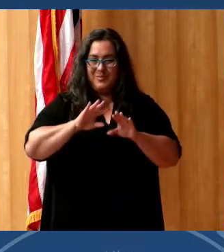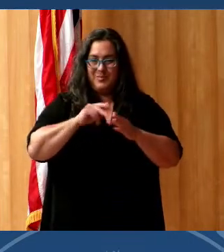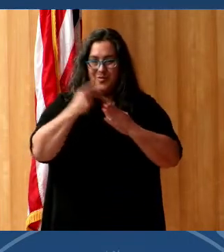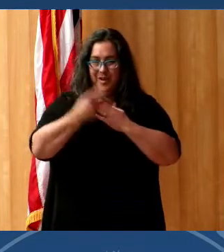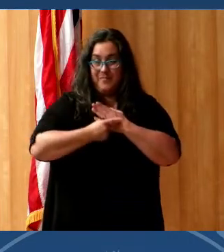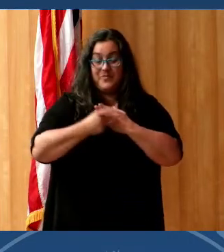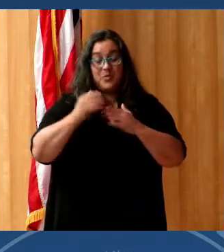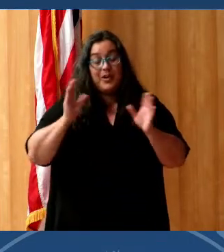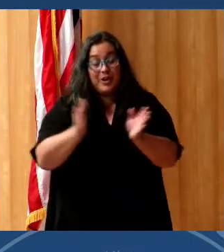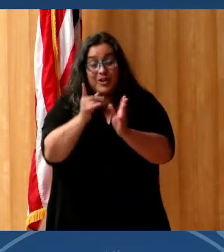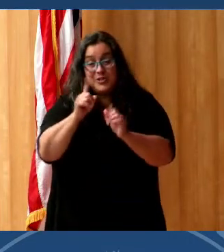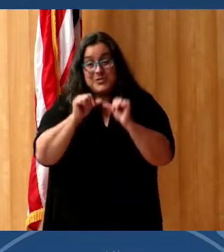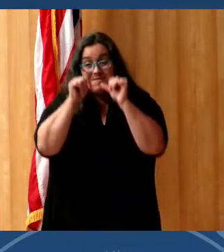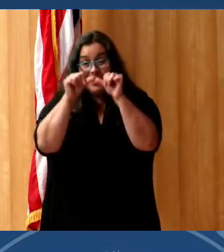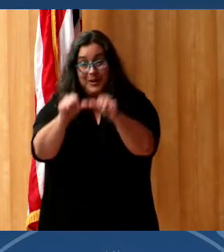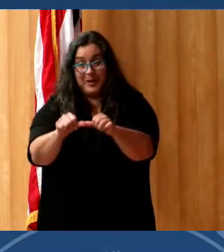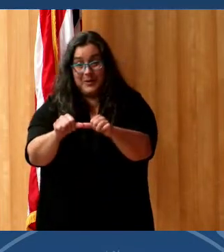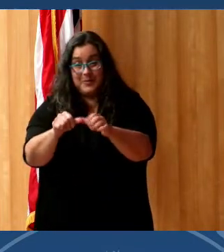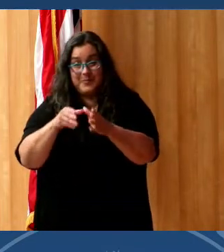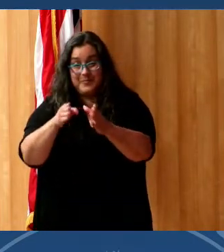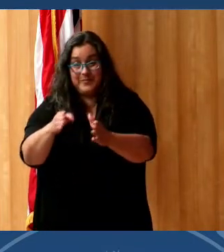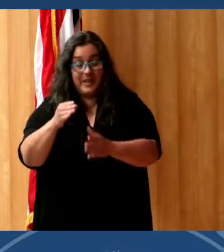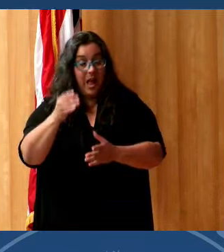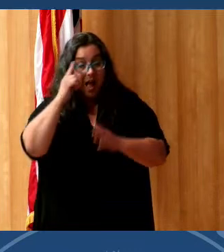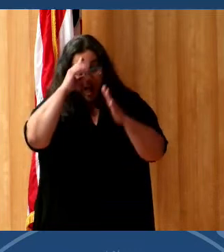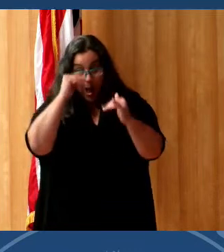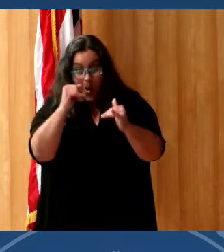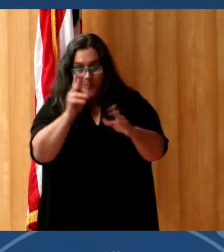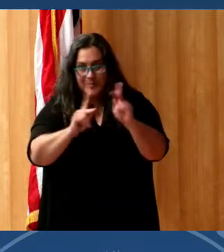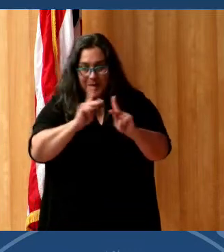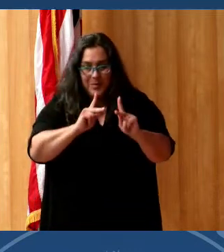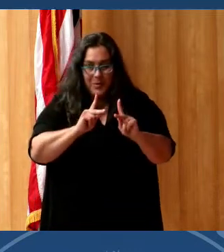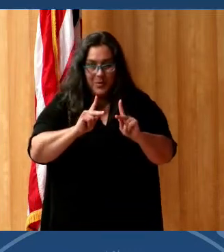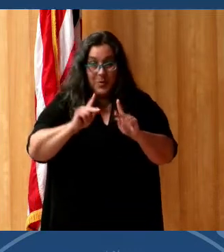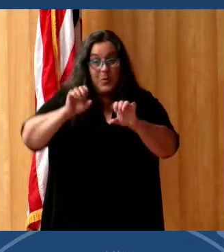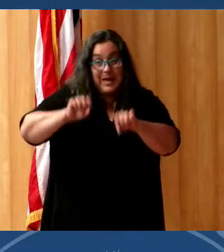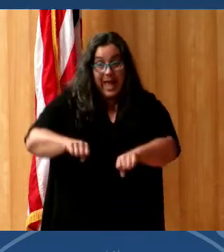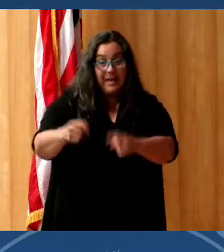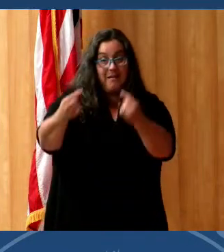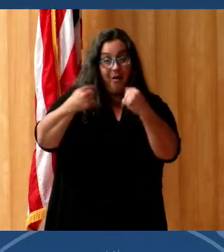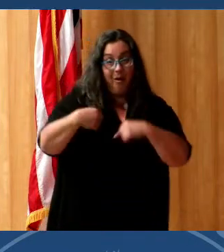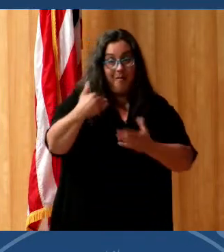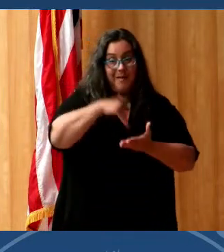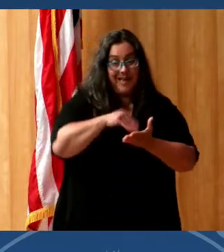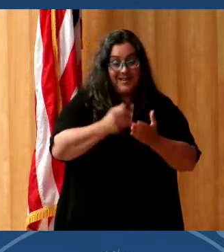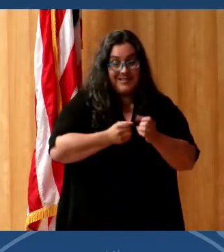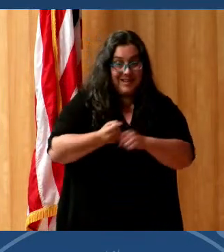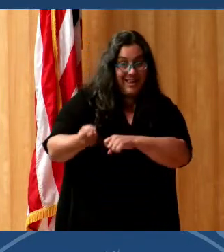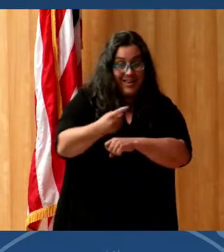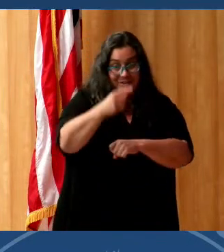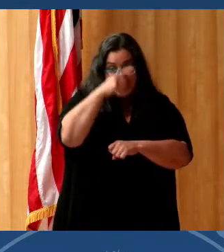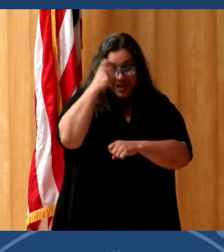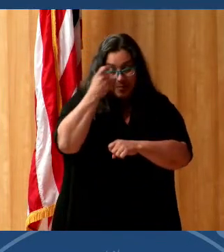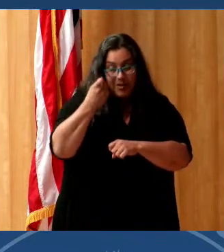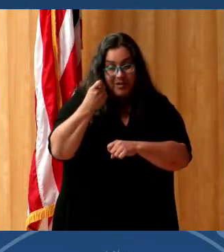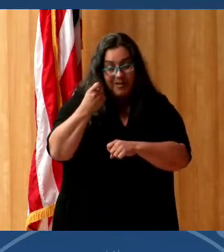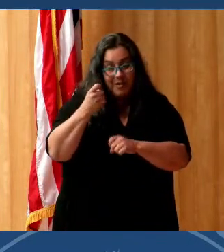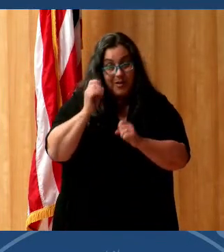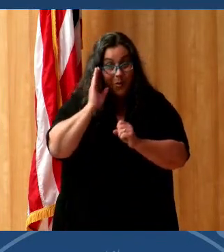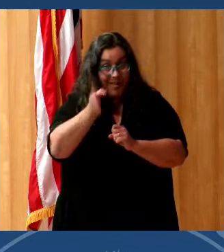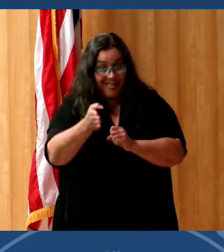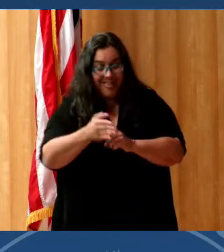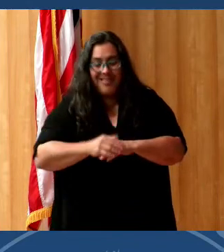path. I hope that those of you that can come back again next summer. And I would just say this to you, that